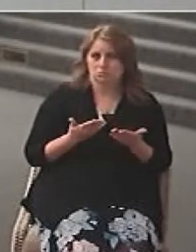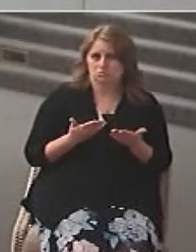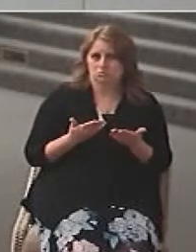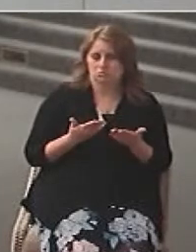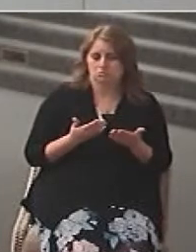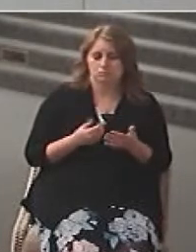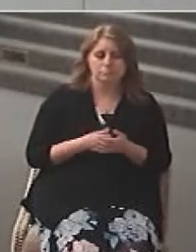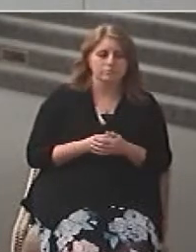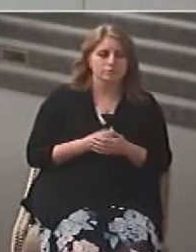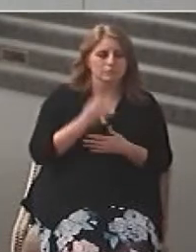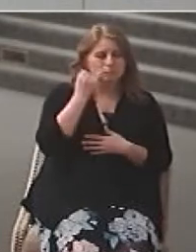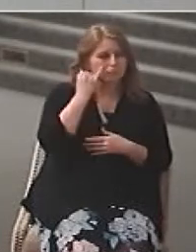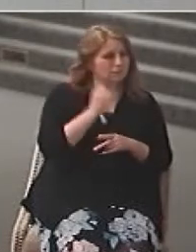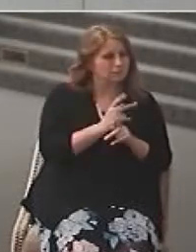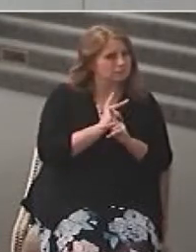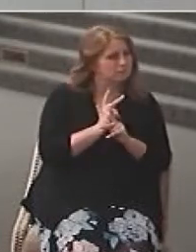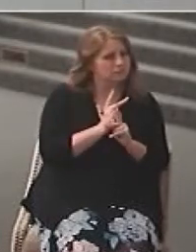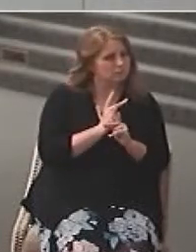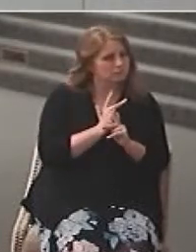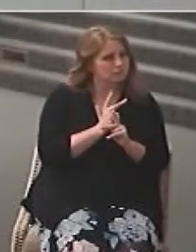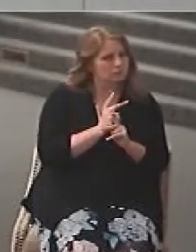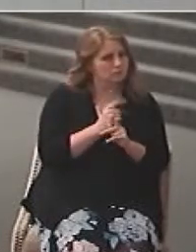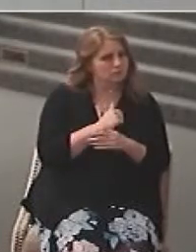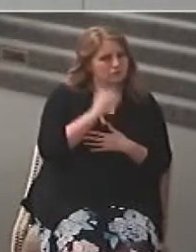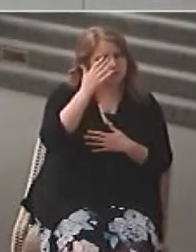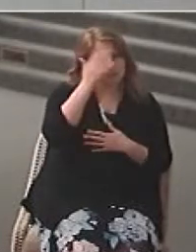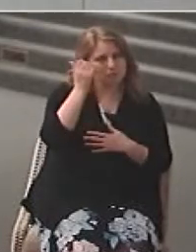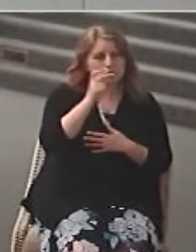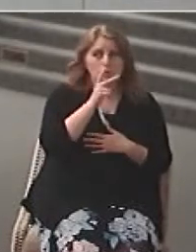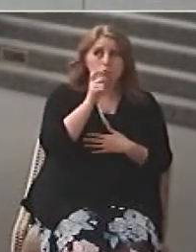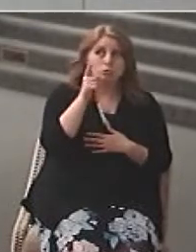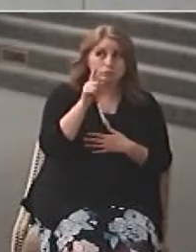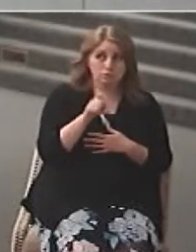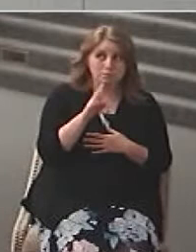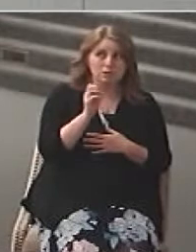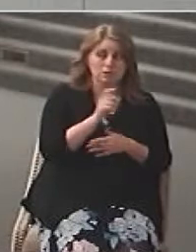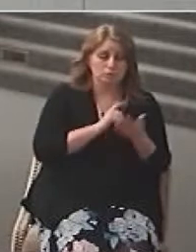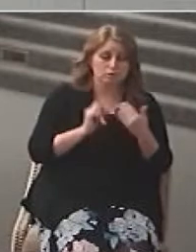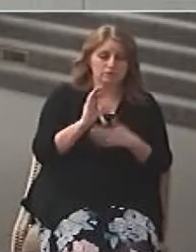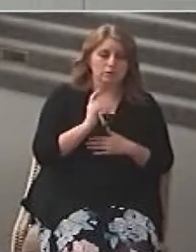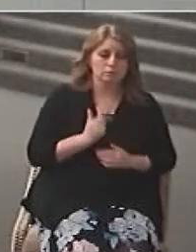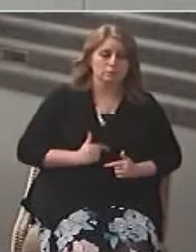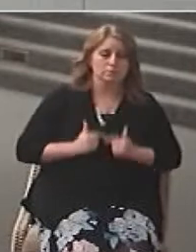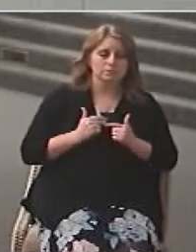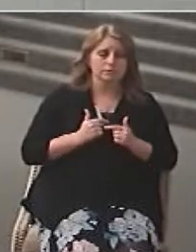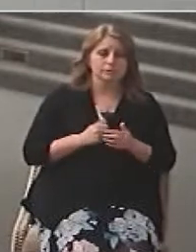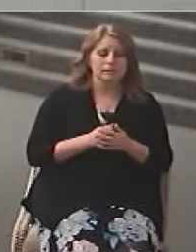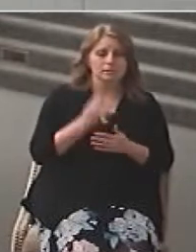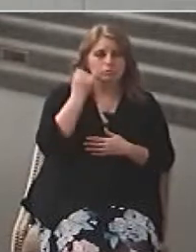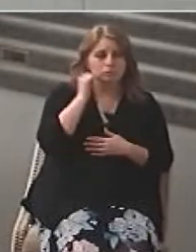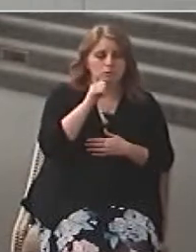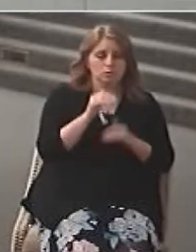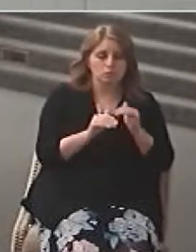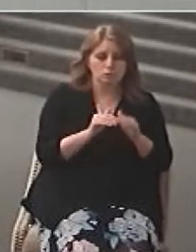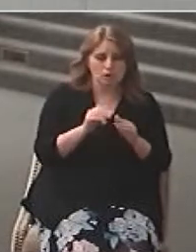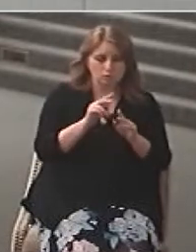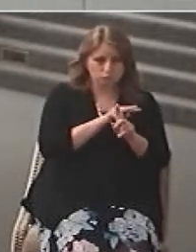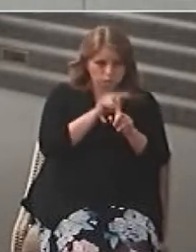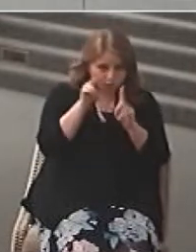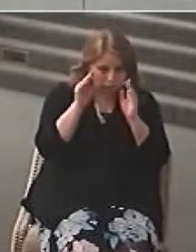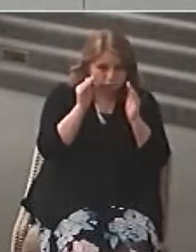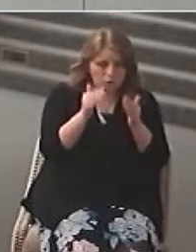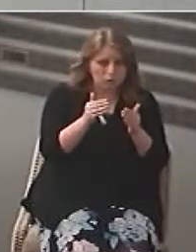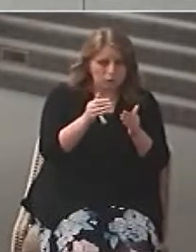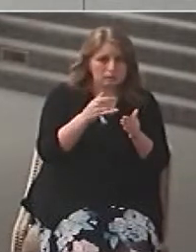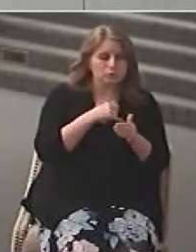If we're not careful, we're going to forget about who should be Lord of our life. And if we don't walk circumspectly, if we don't walk how we're supposed